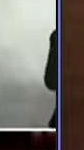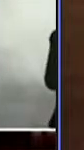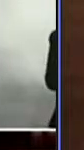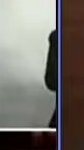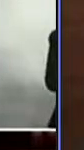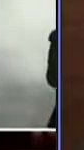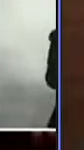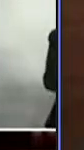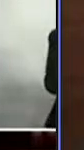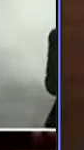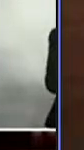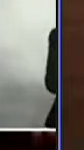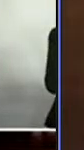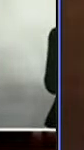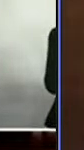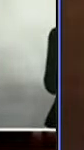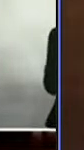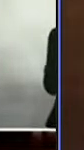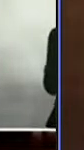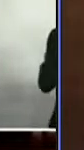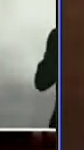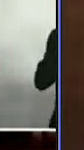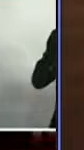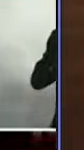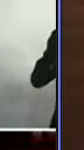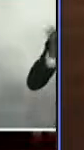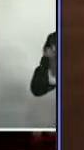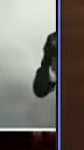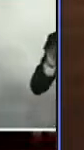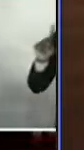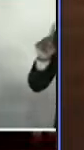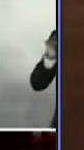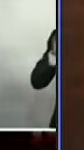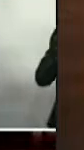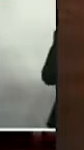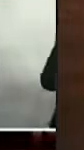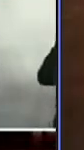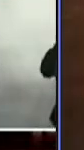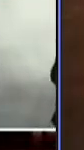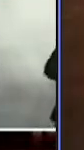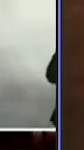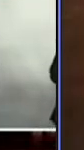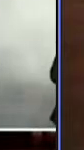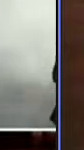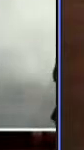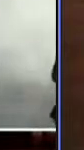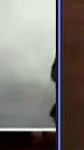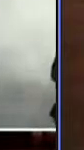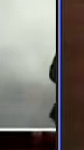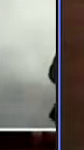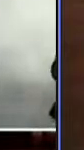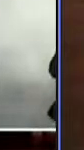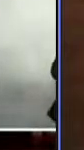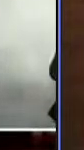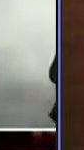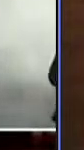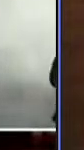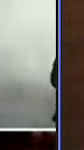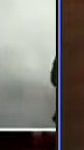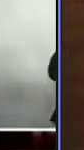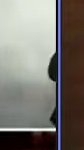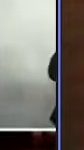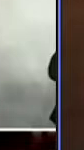Not many of us remember that in the first 2 days after the floods, electricity, water and sanitation